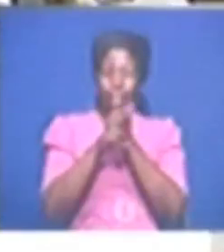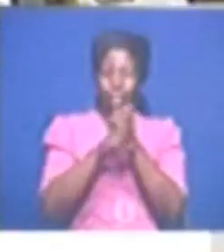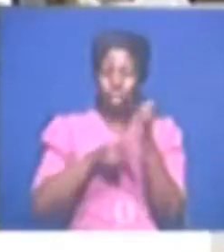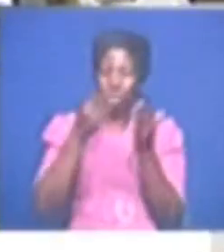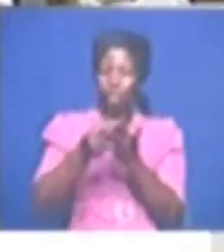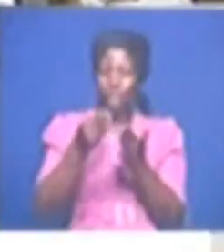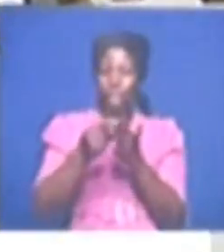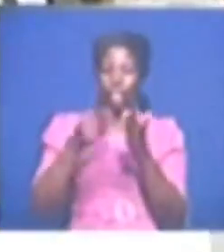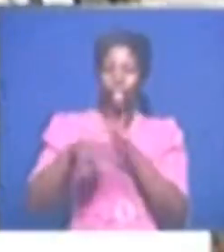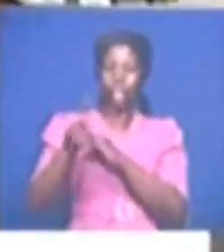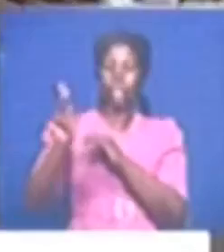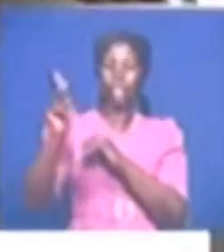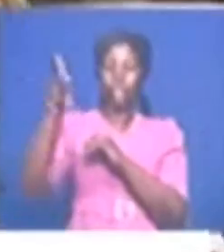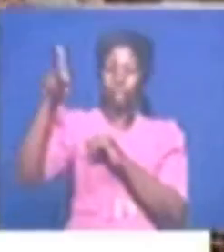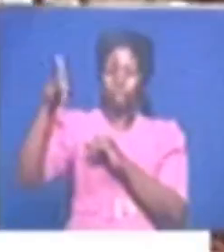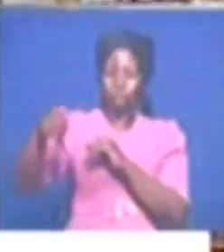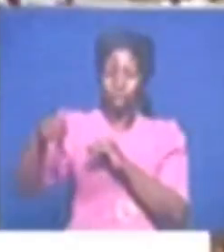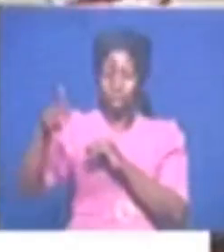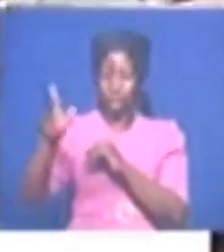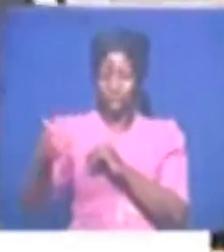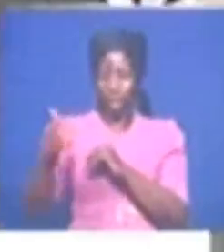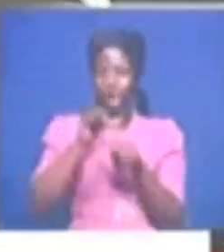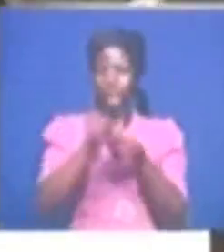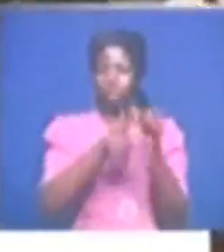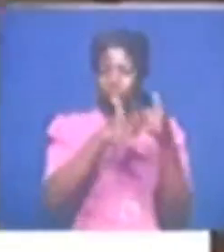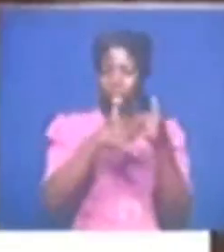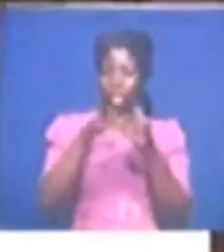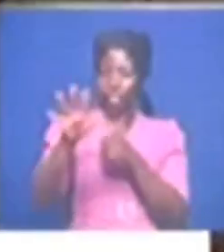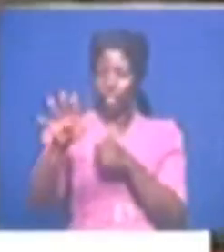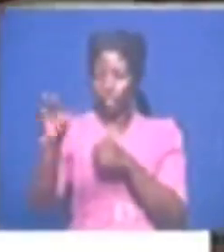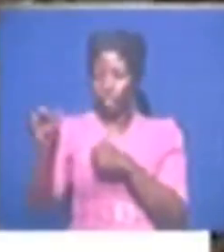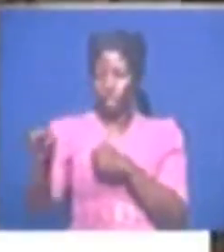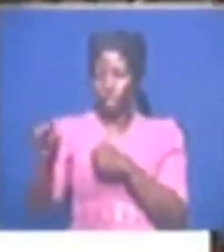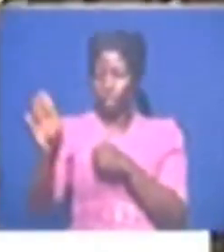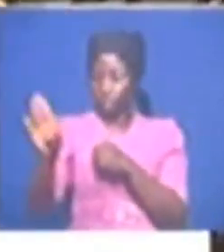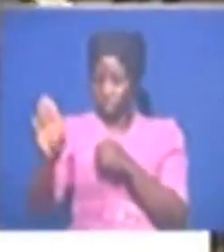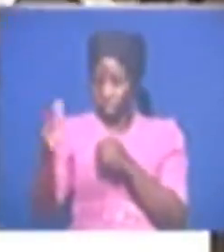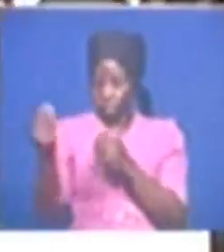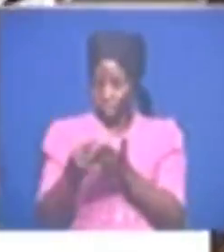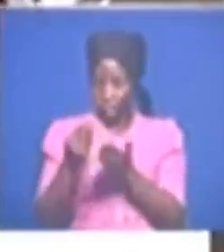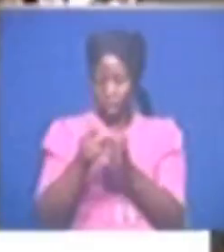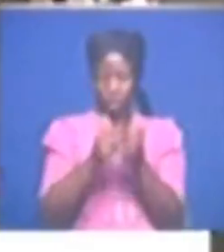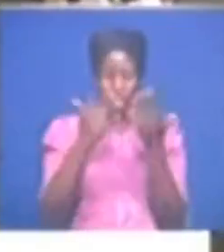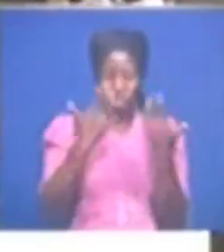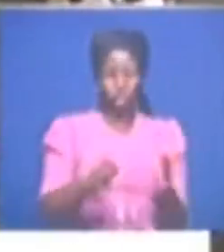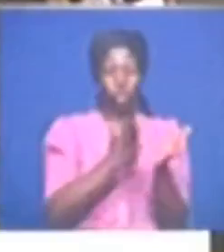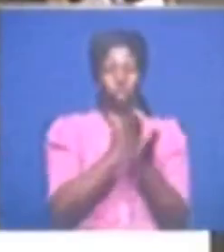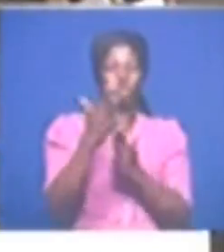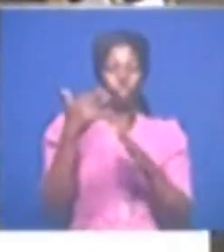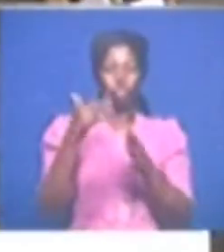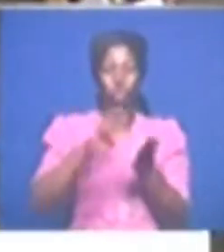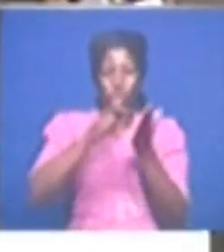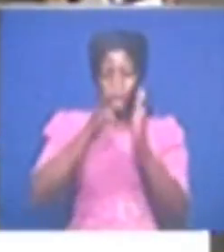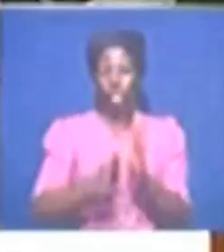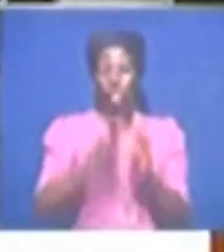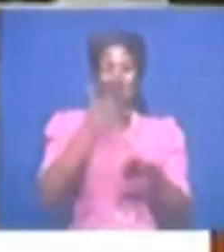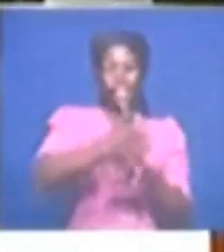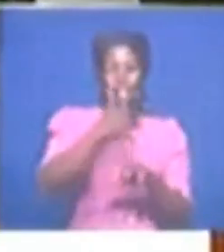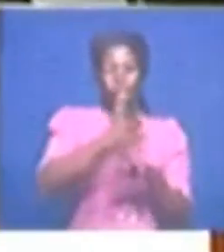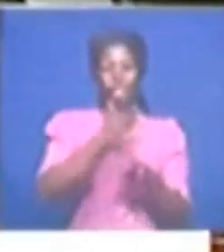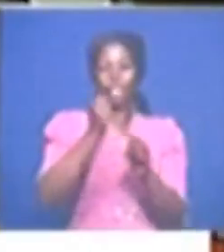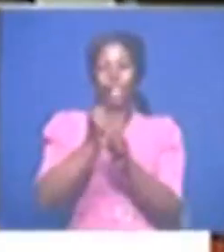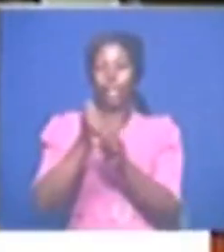in question is a staggering 95 billion Kenya shillings, allegedly lost to fictitious contracts entered into by the parastatal.